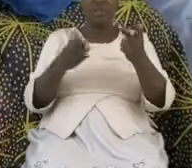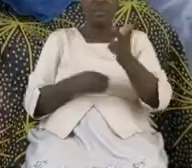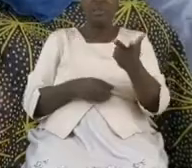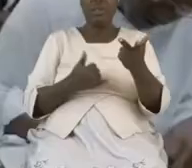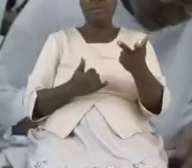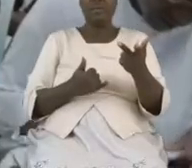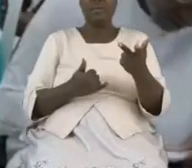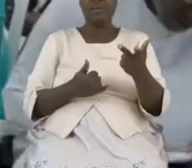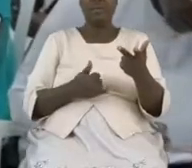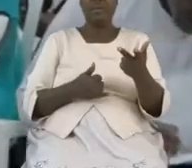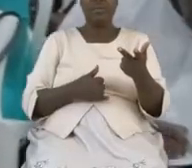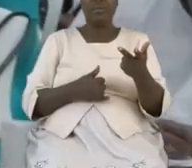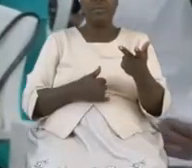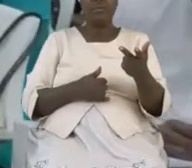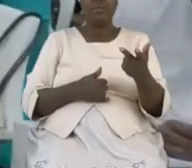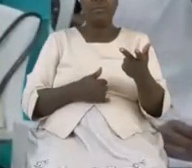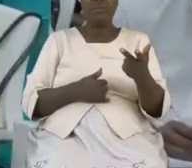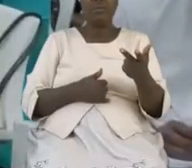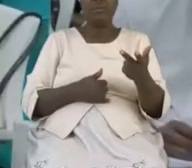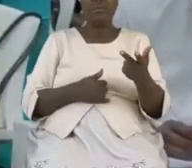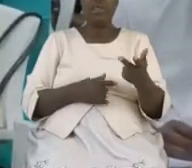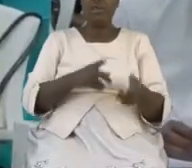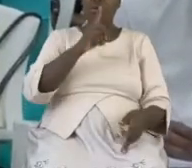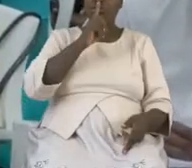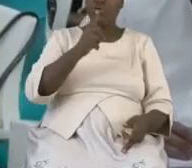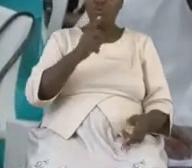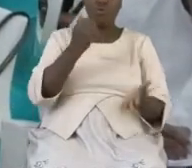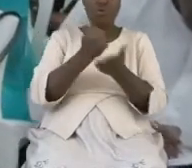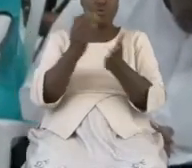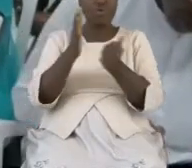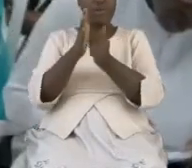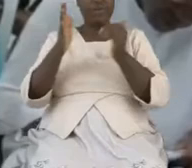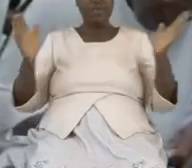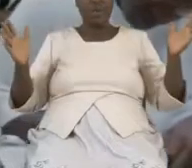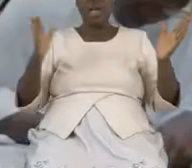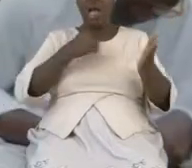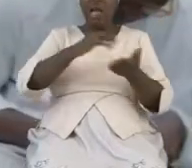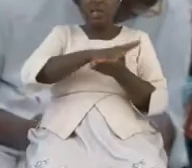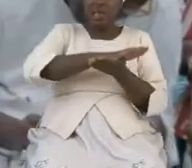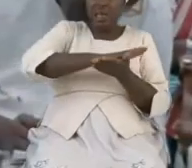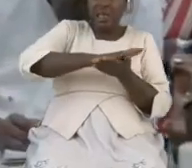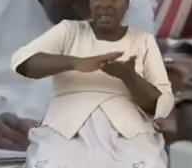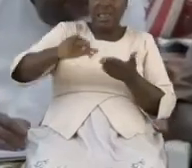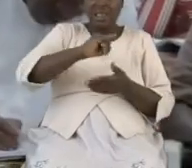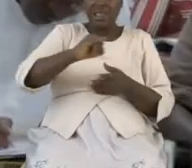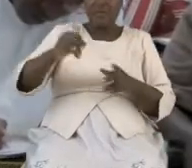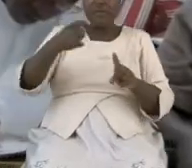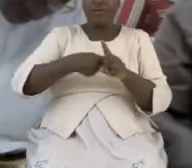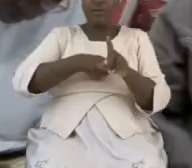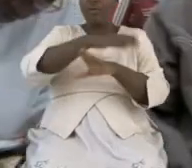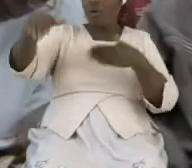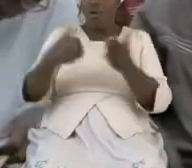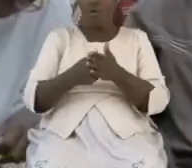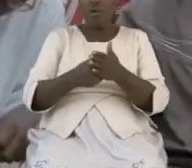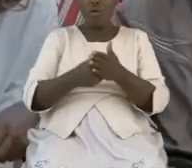is true crucifixion and cleansing from all worldliness.